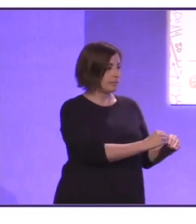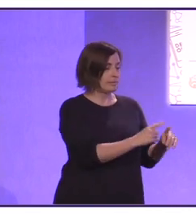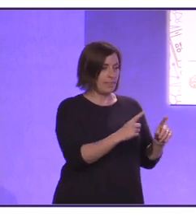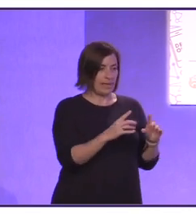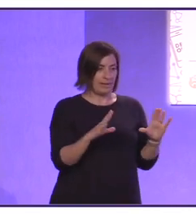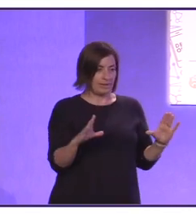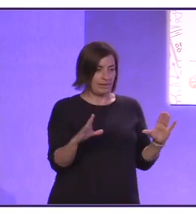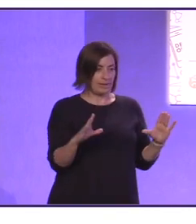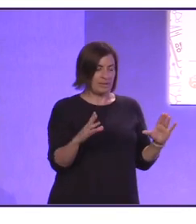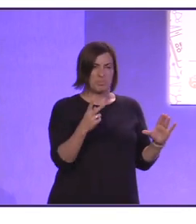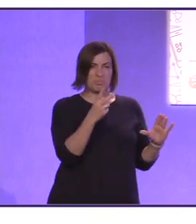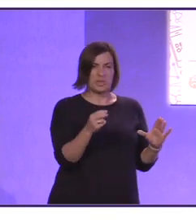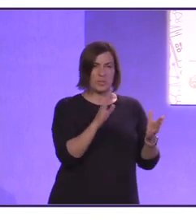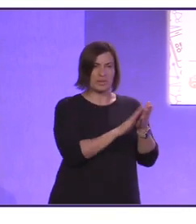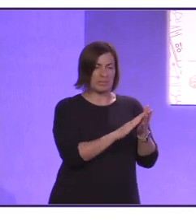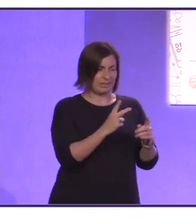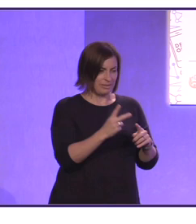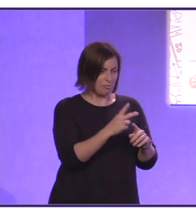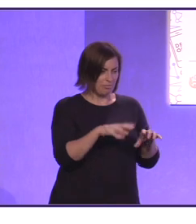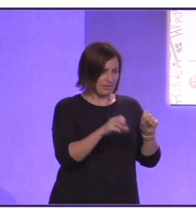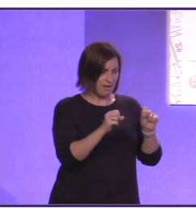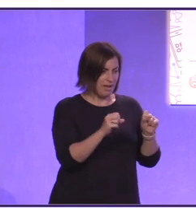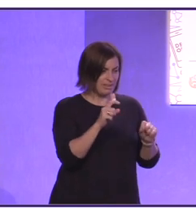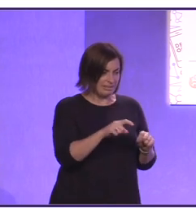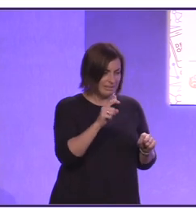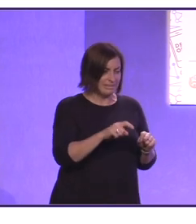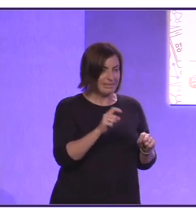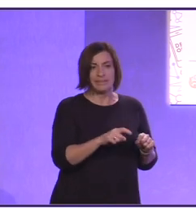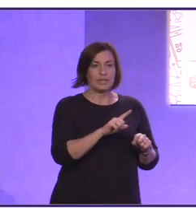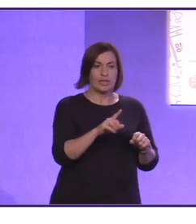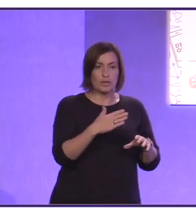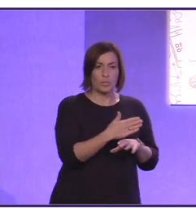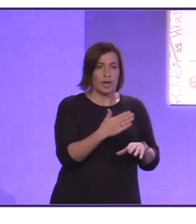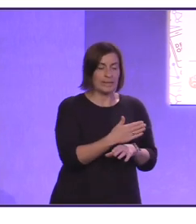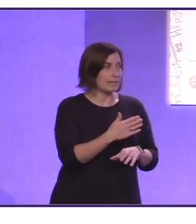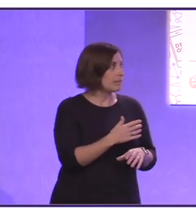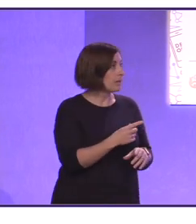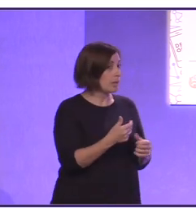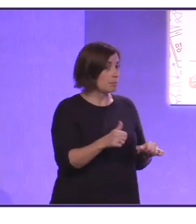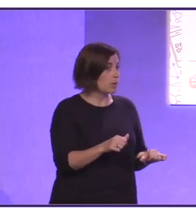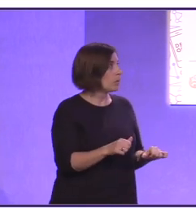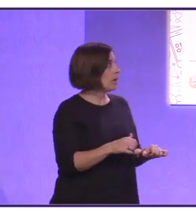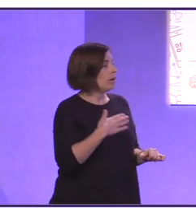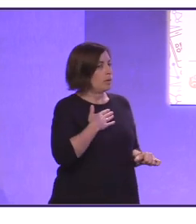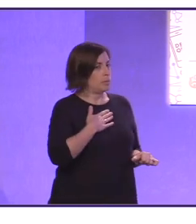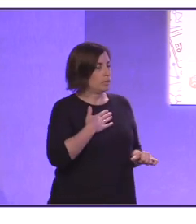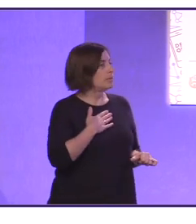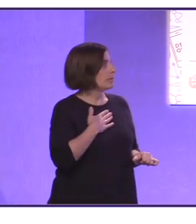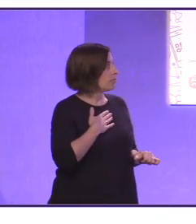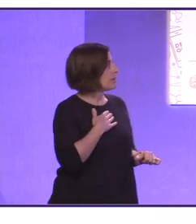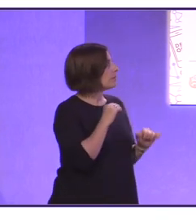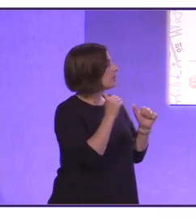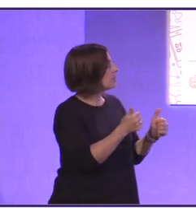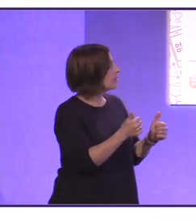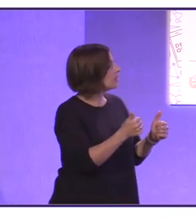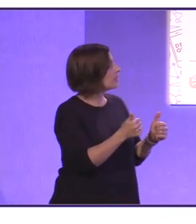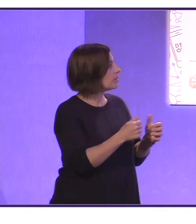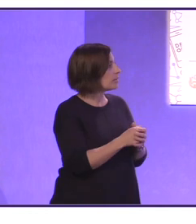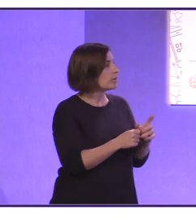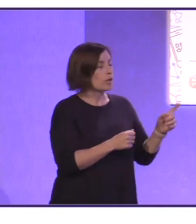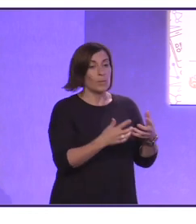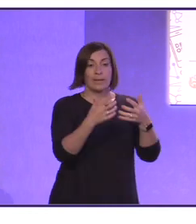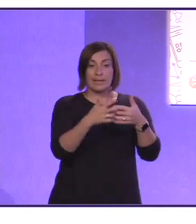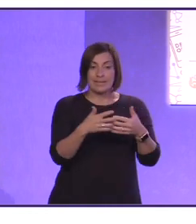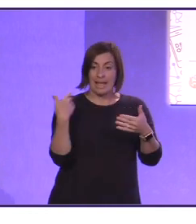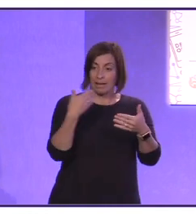80, 90%, it took 20 minutes, restarted. I'm hoping now it will actually bring up a thing. Okay, so technology and I, not well aligned